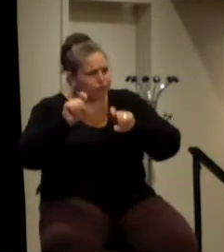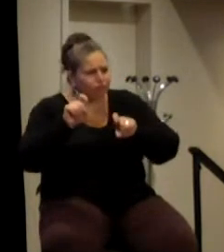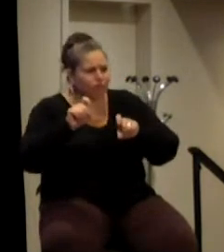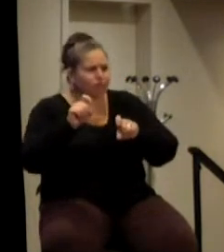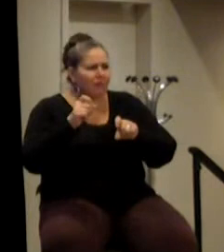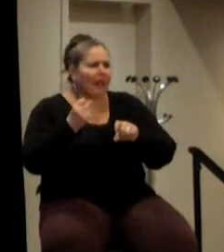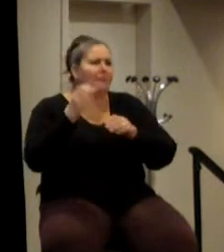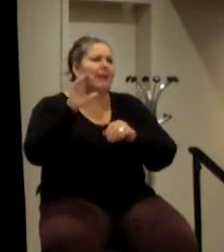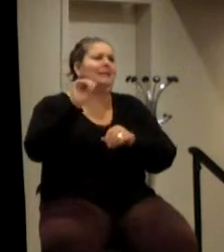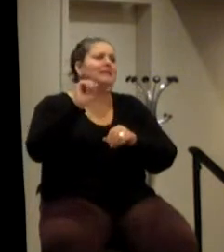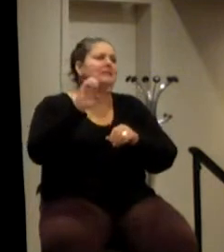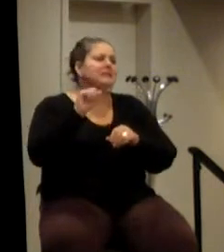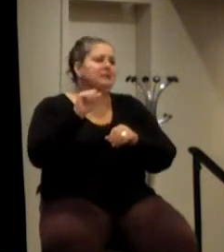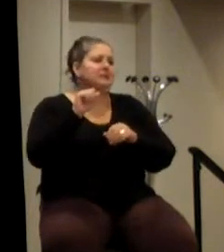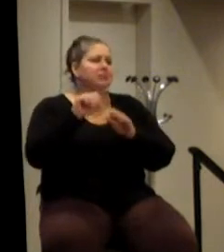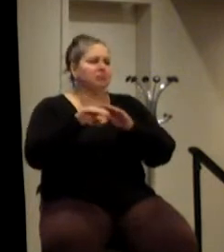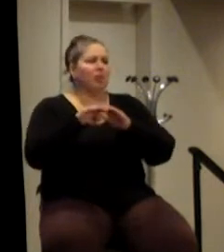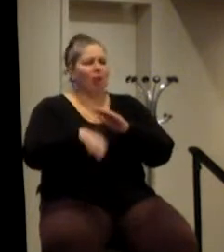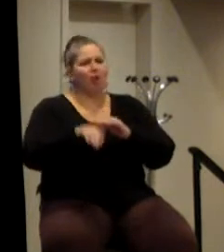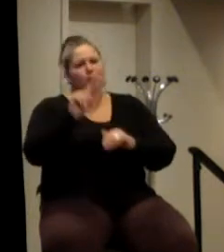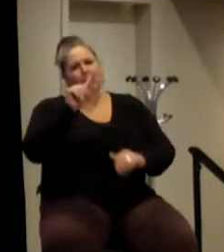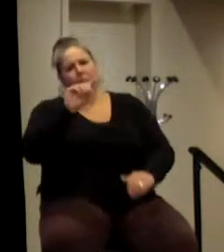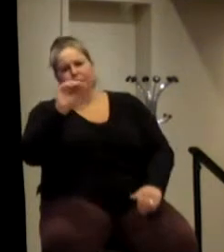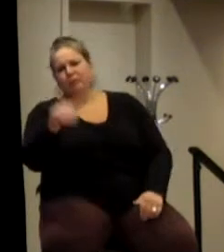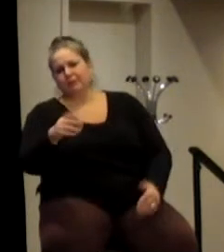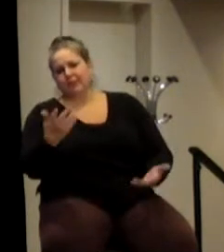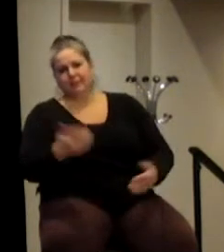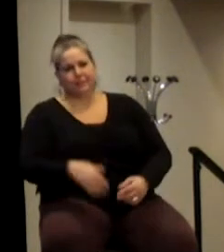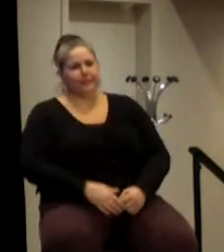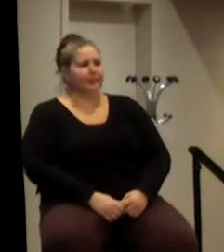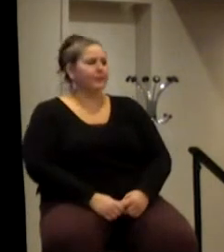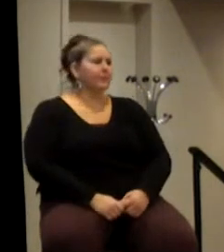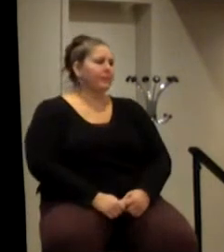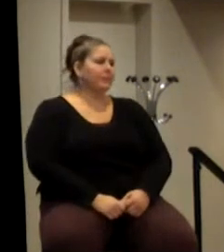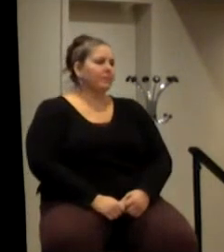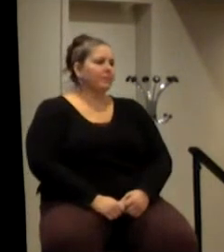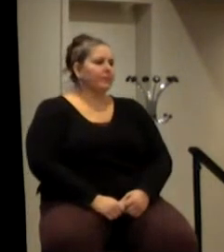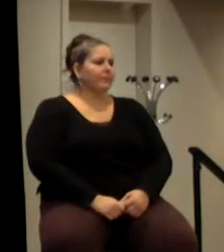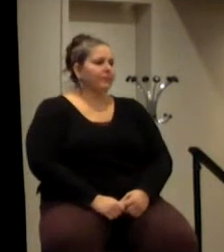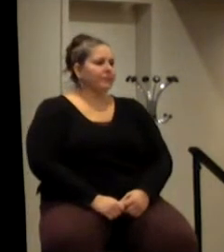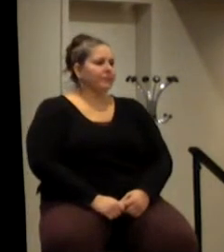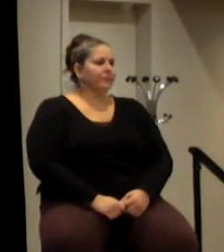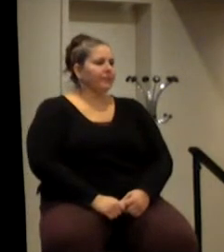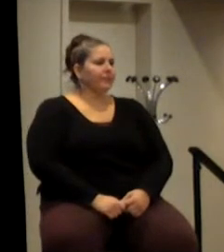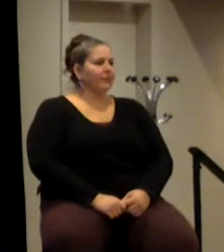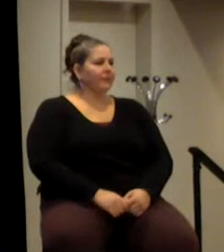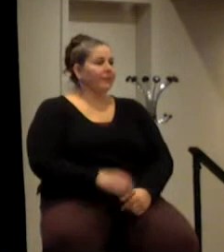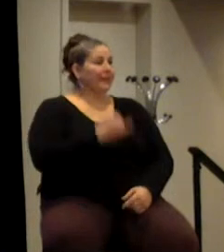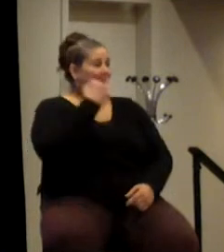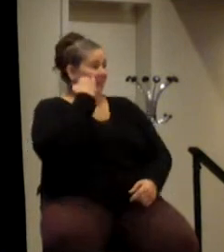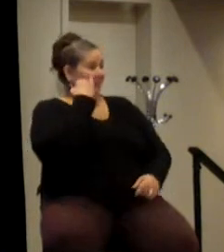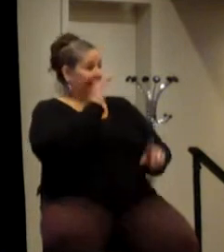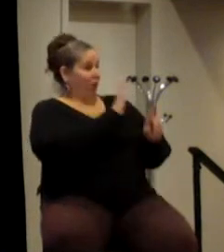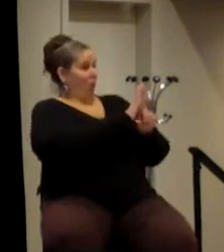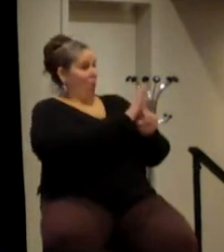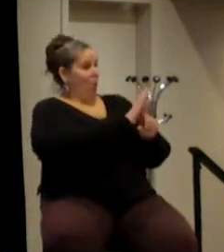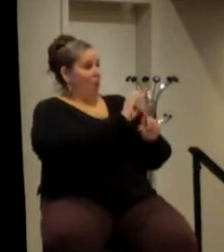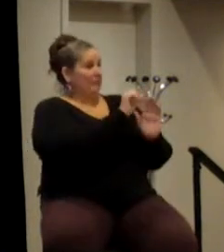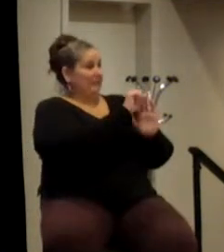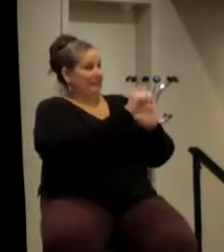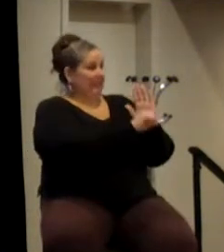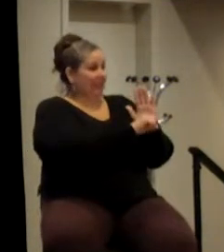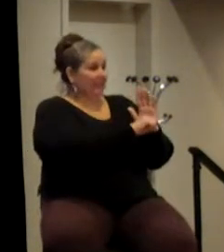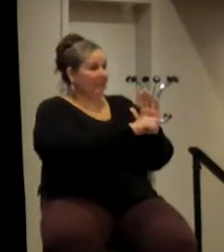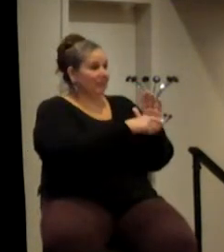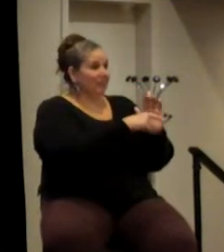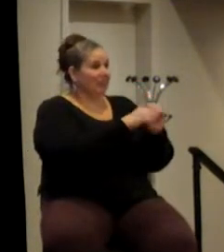no question. So to be under 1%, which is, if they were their own state, would be the best state in the country, yet they have to shut